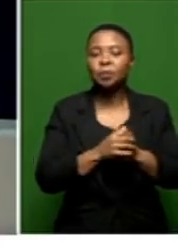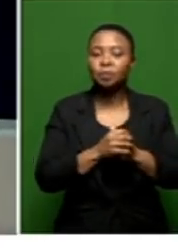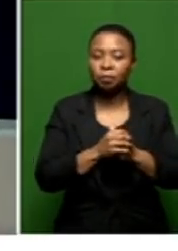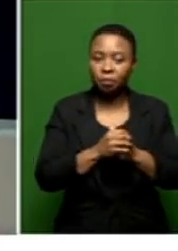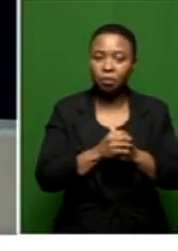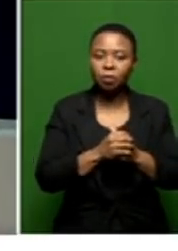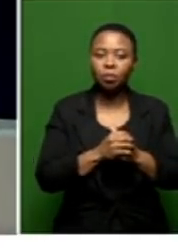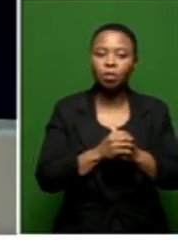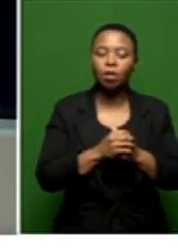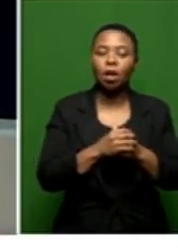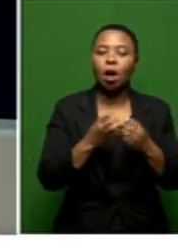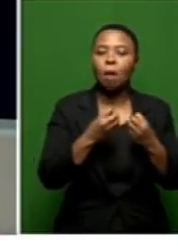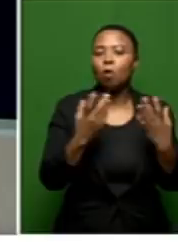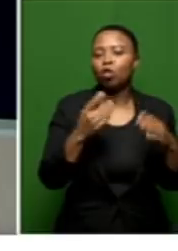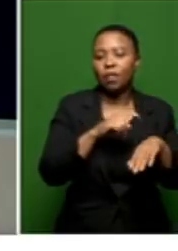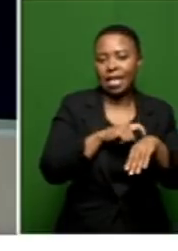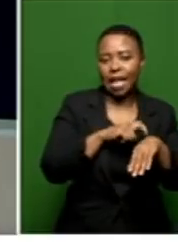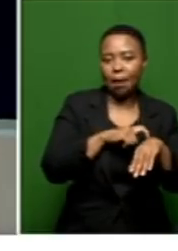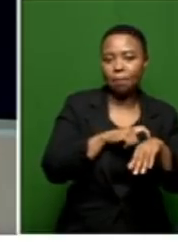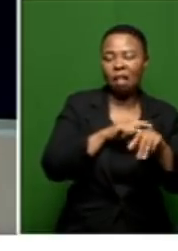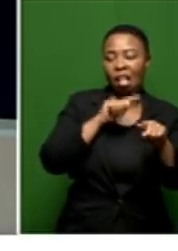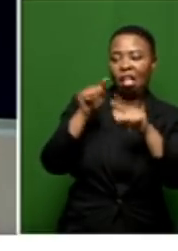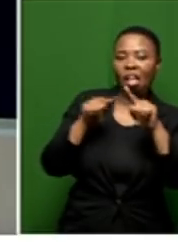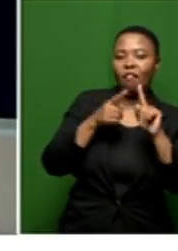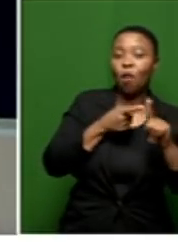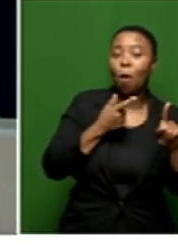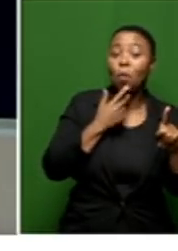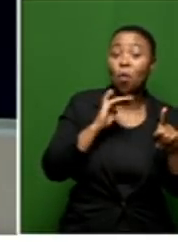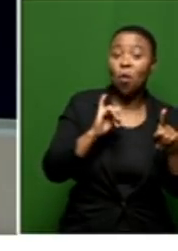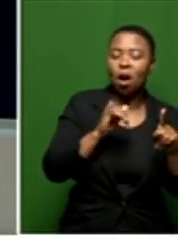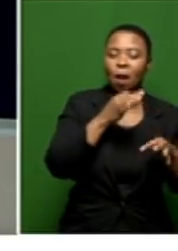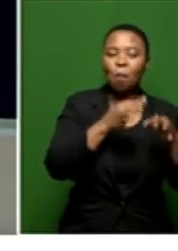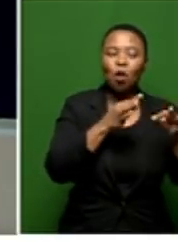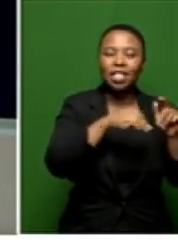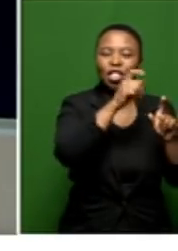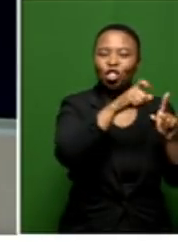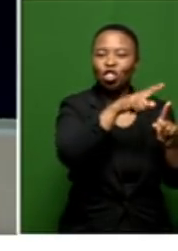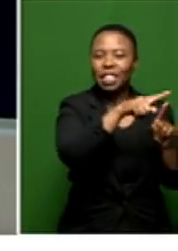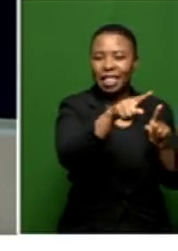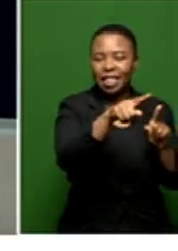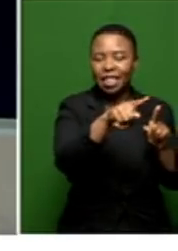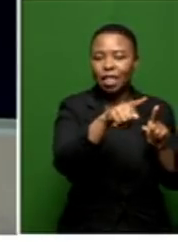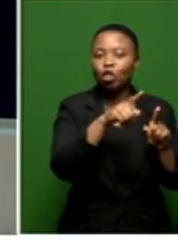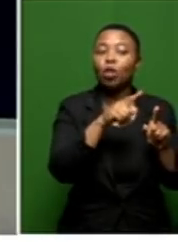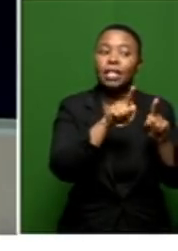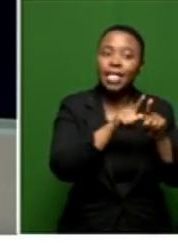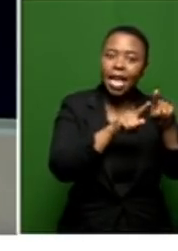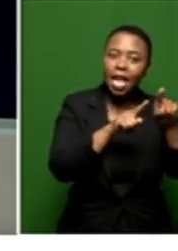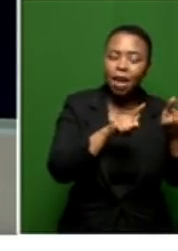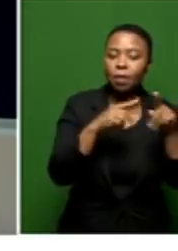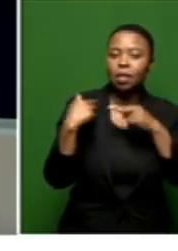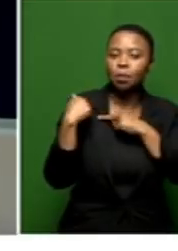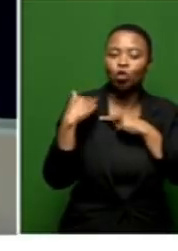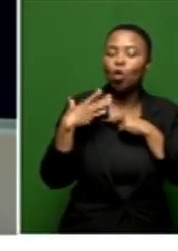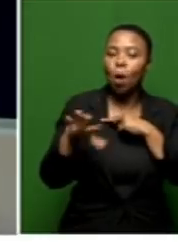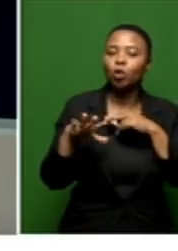often the accusation is coming from the politicians themselves, who are refusing to take liability, to accept responsibility